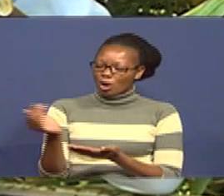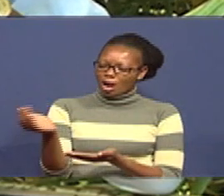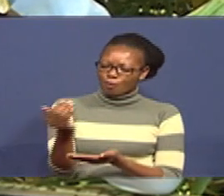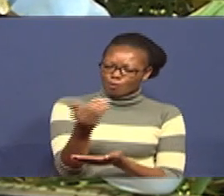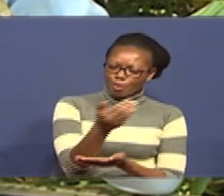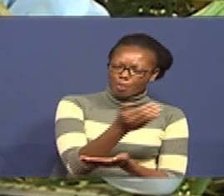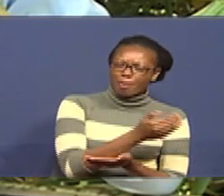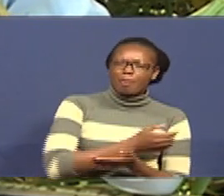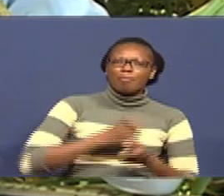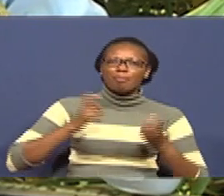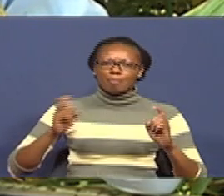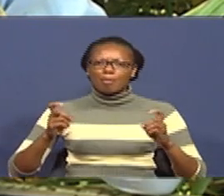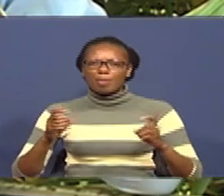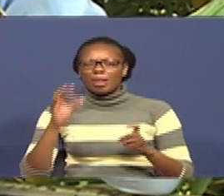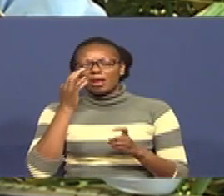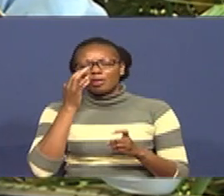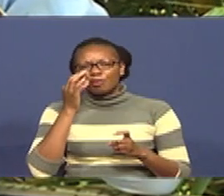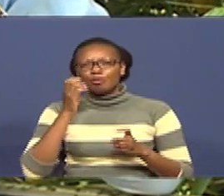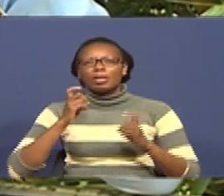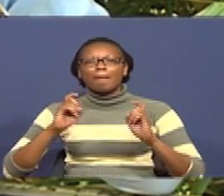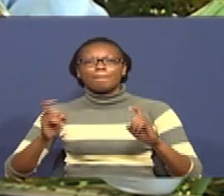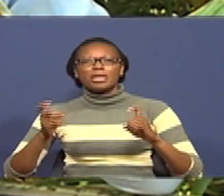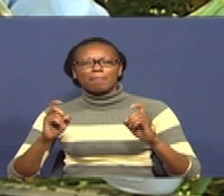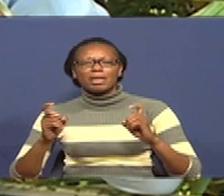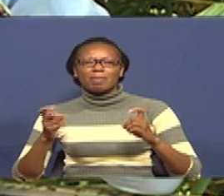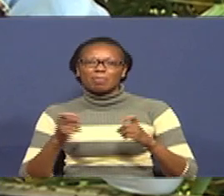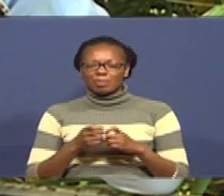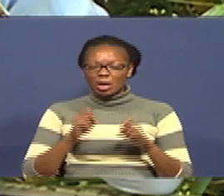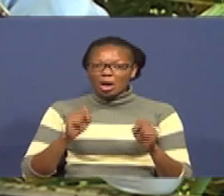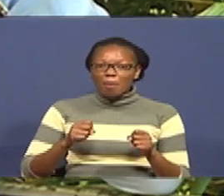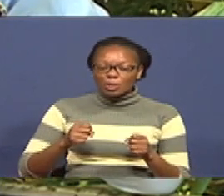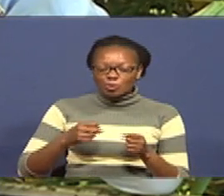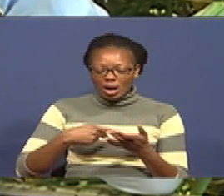yake Dr. Kima. Licha ya kwamba mazao ni mengi,